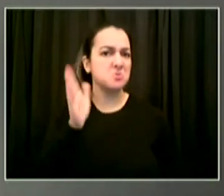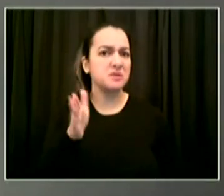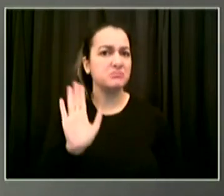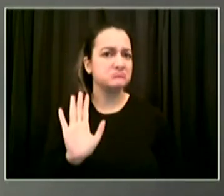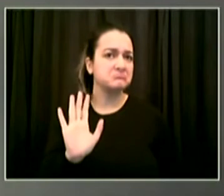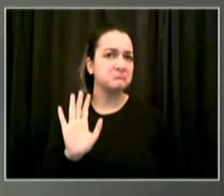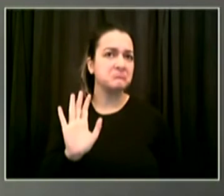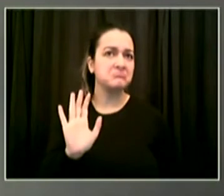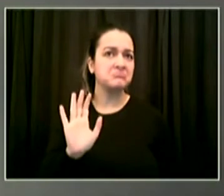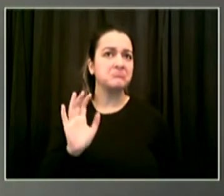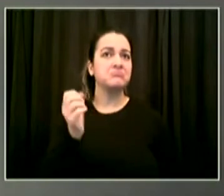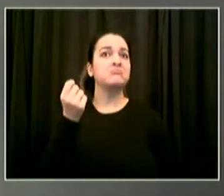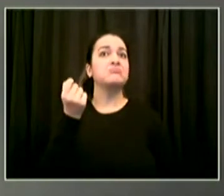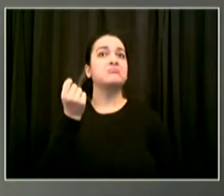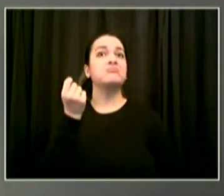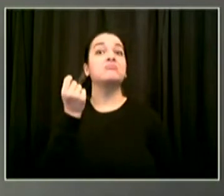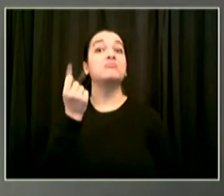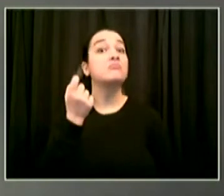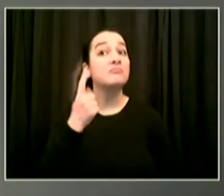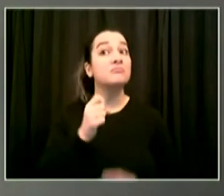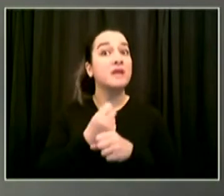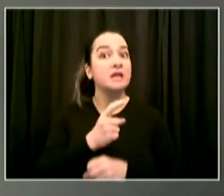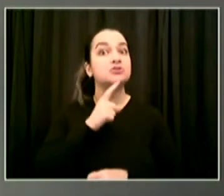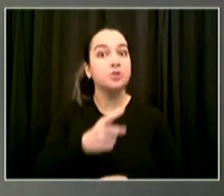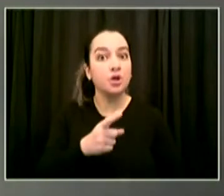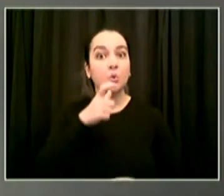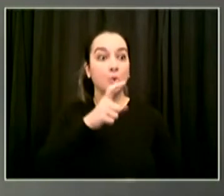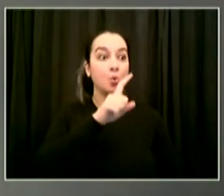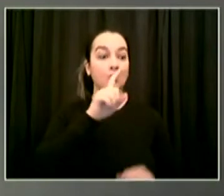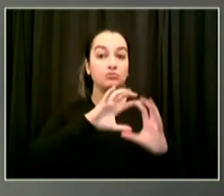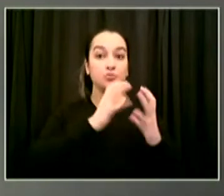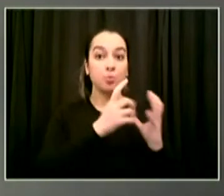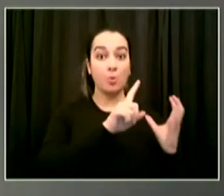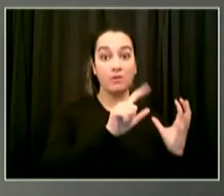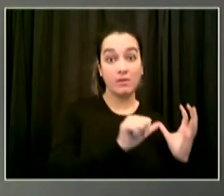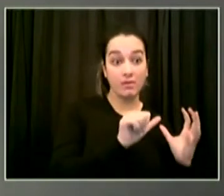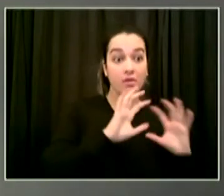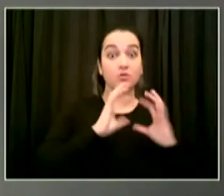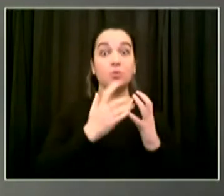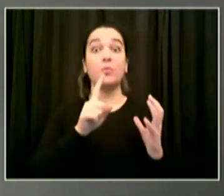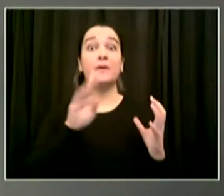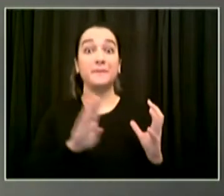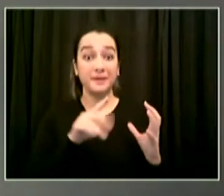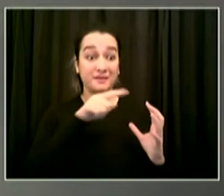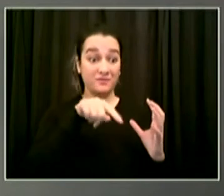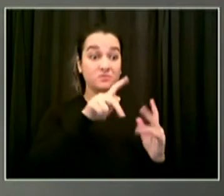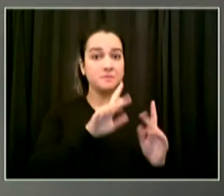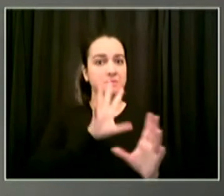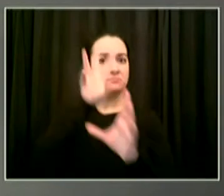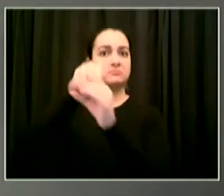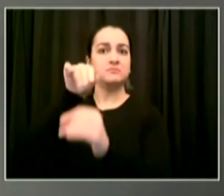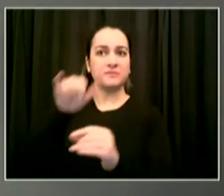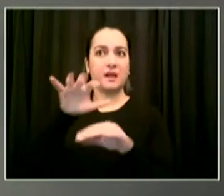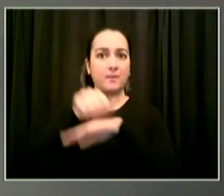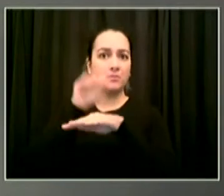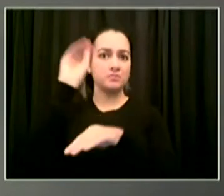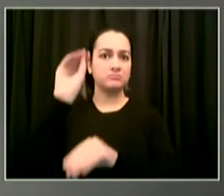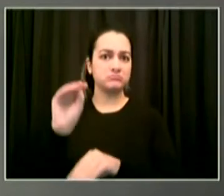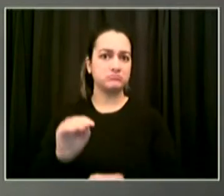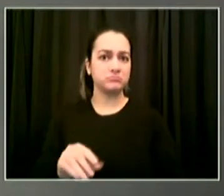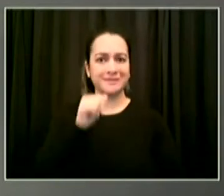Also, sir, of course, at the 24-hour centers that you have set up, that isn't even a problem because they can